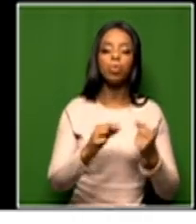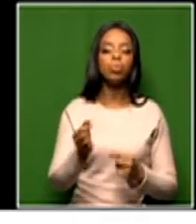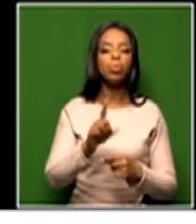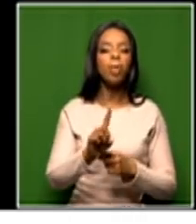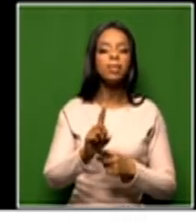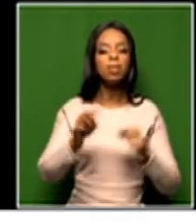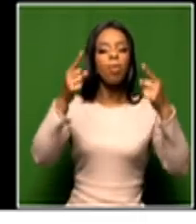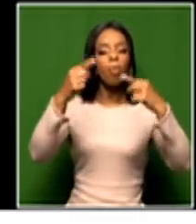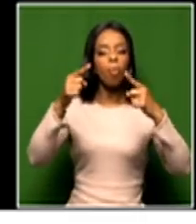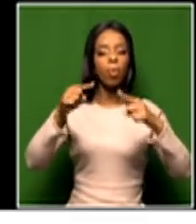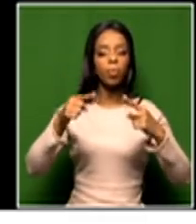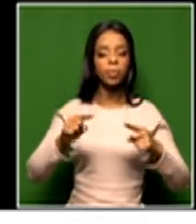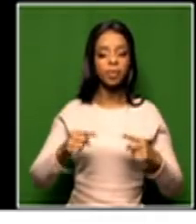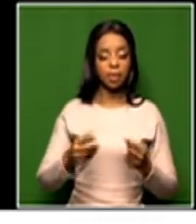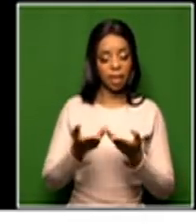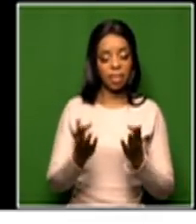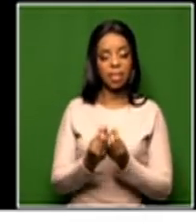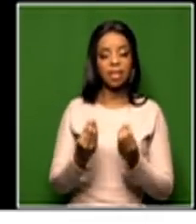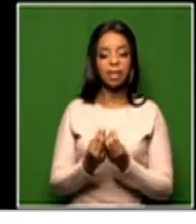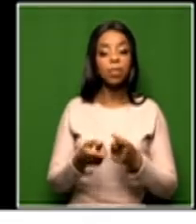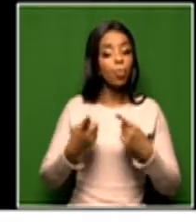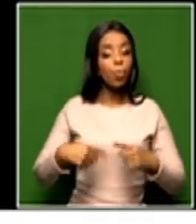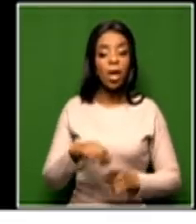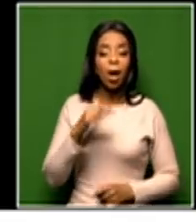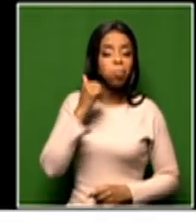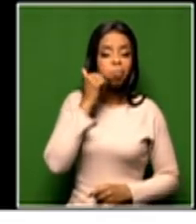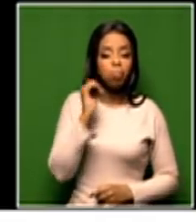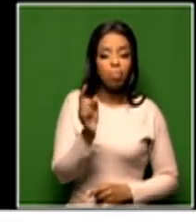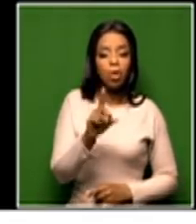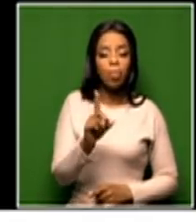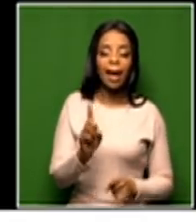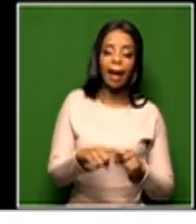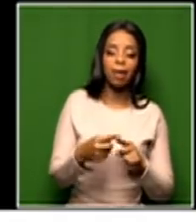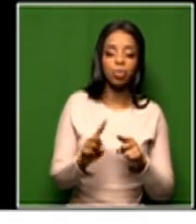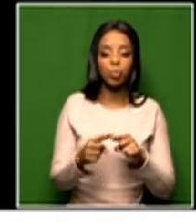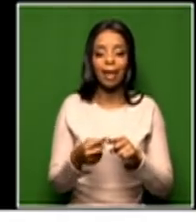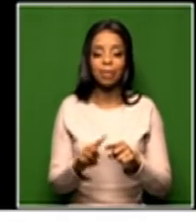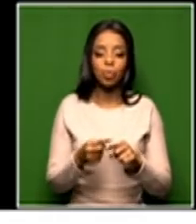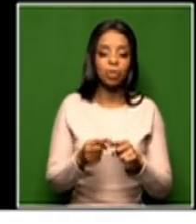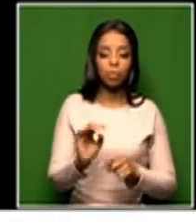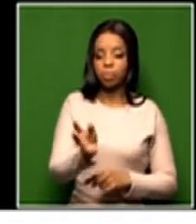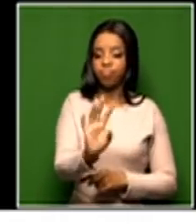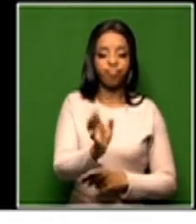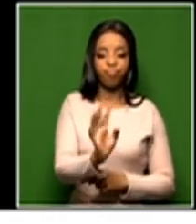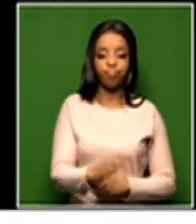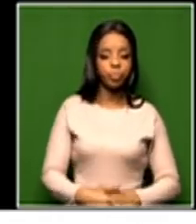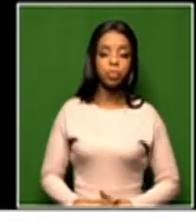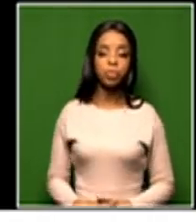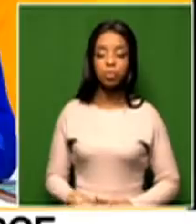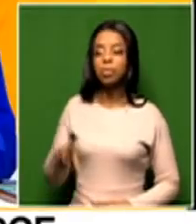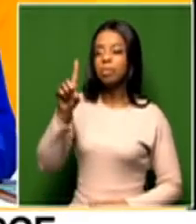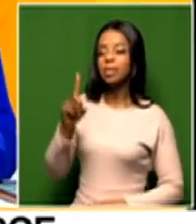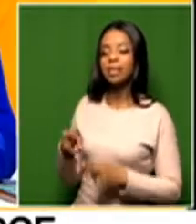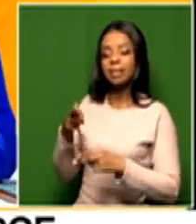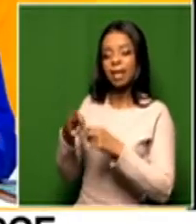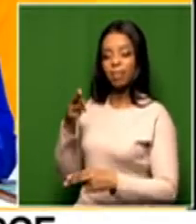audit on these things. Yeah. So what we don't want is excuses from the law enforcement Indeed. agencies. And all the evidence is there. You just finally,